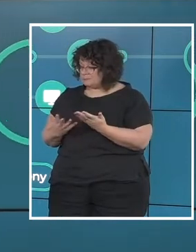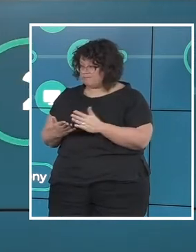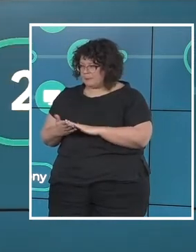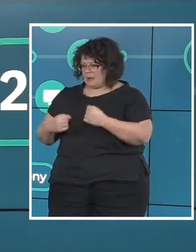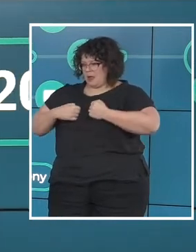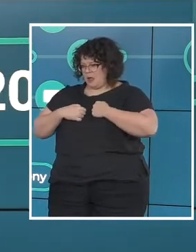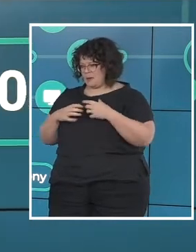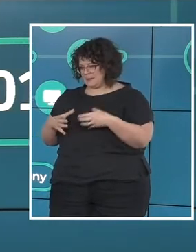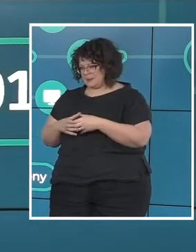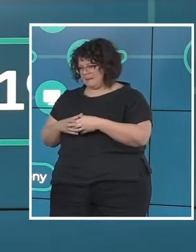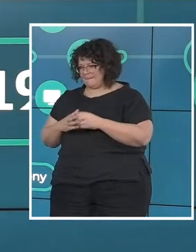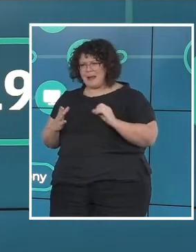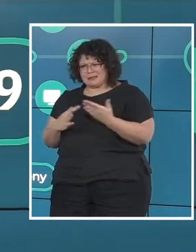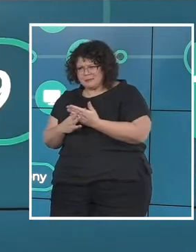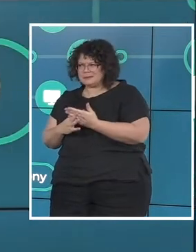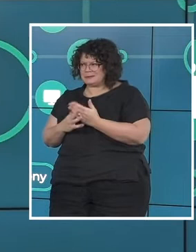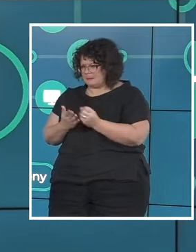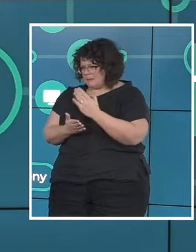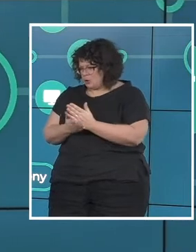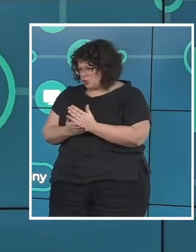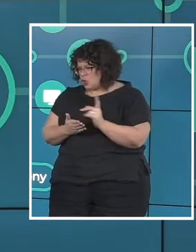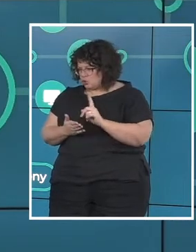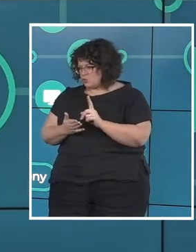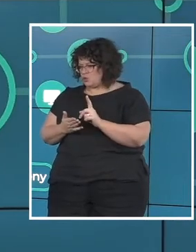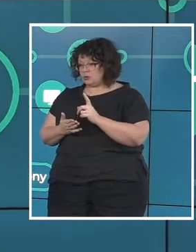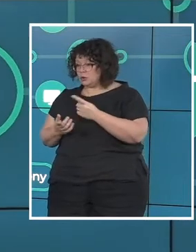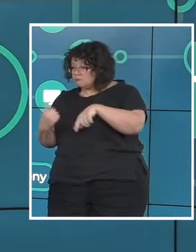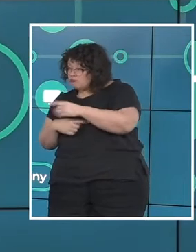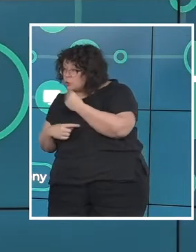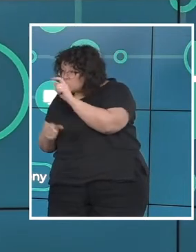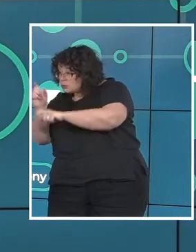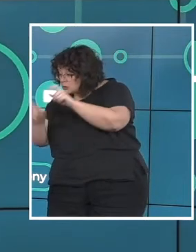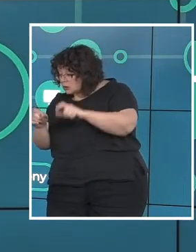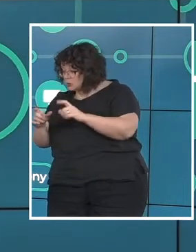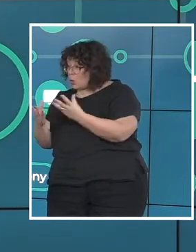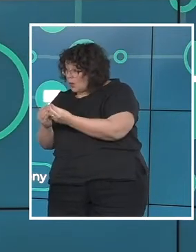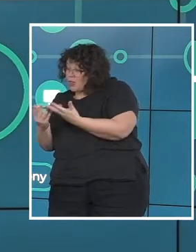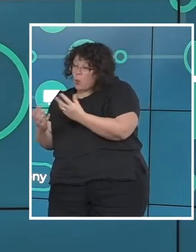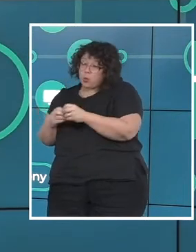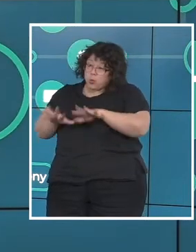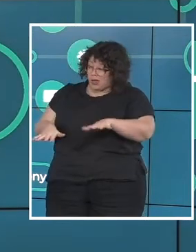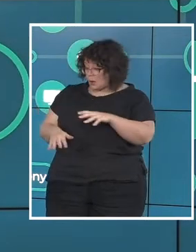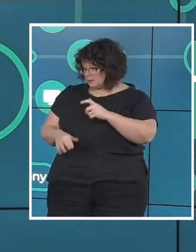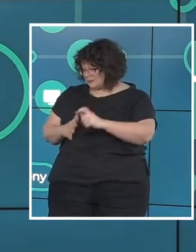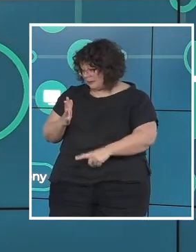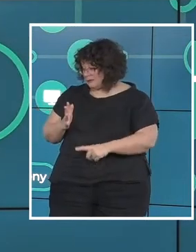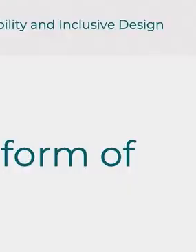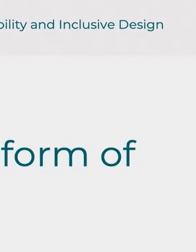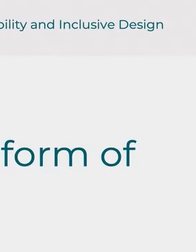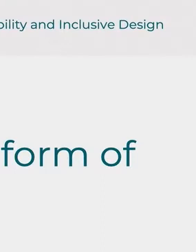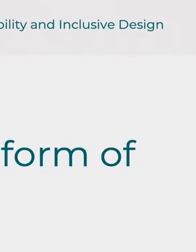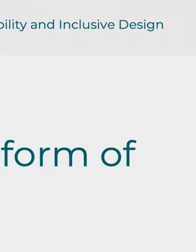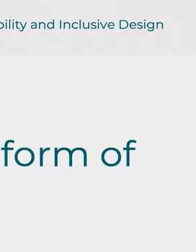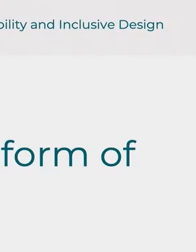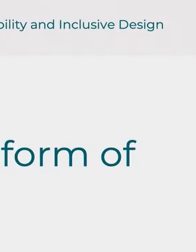equal experience when they come to our websites and apps. And the reason why we do this is over 1 billion